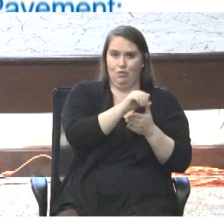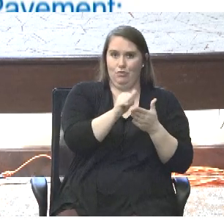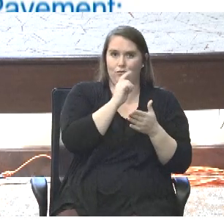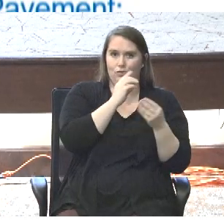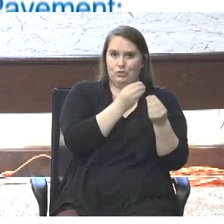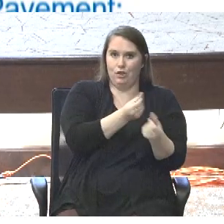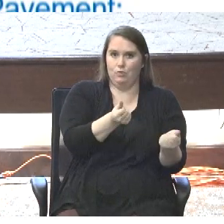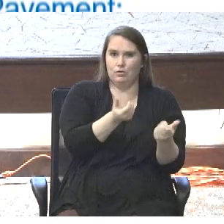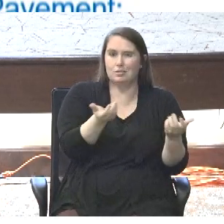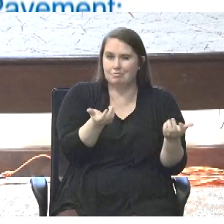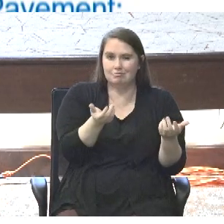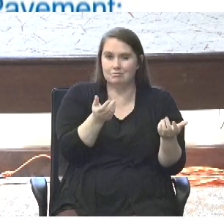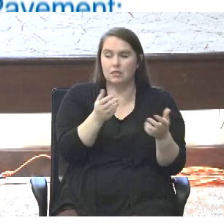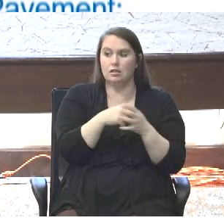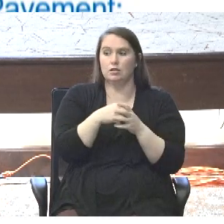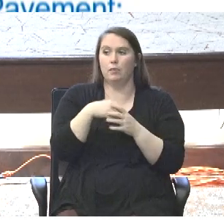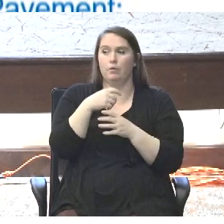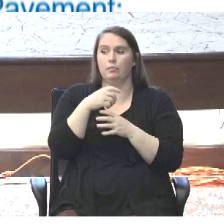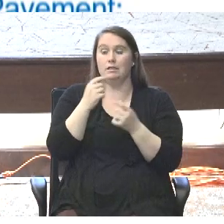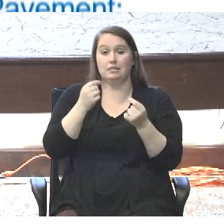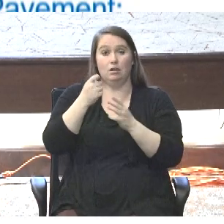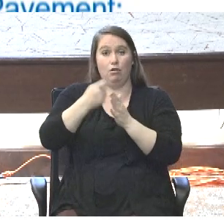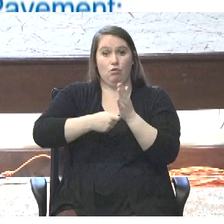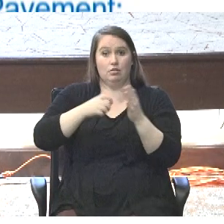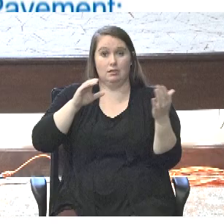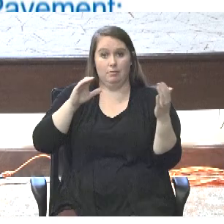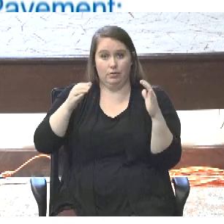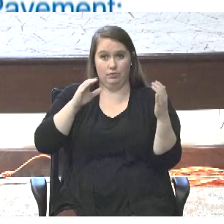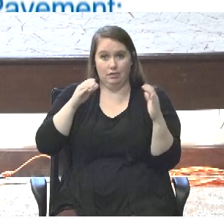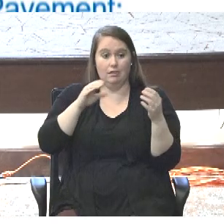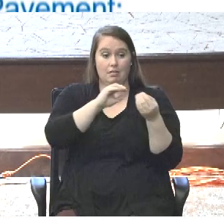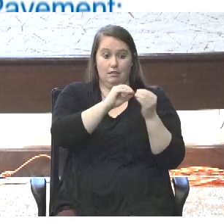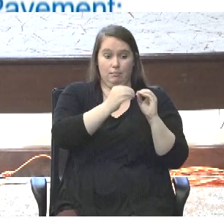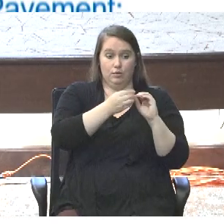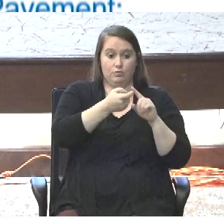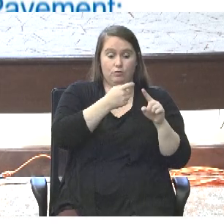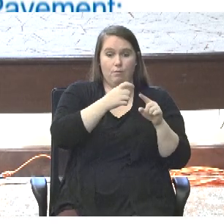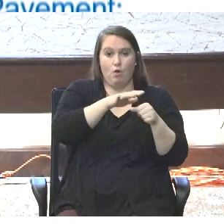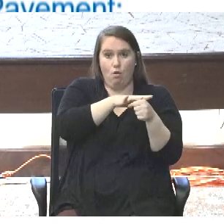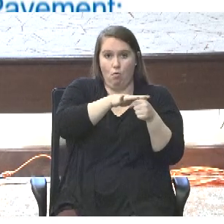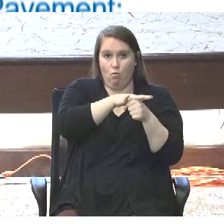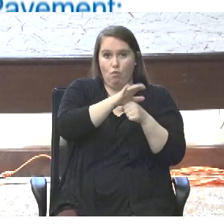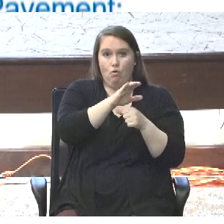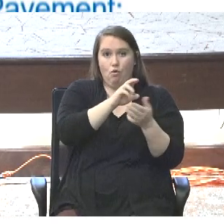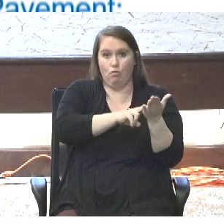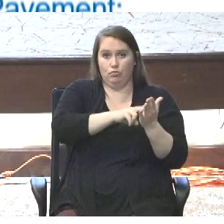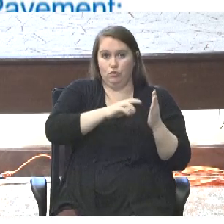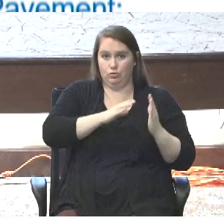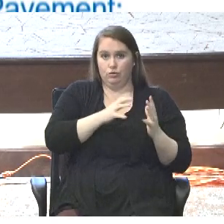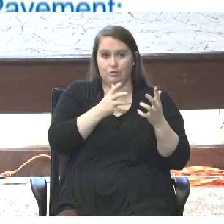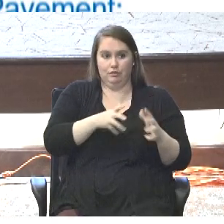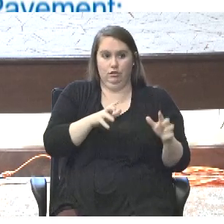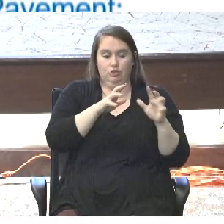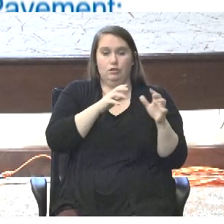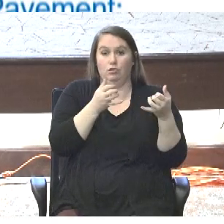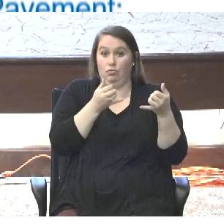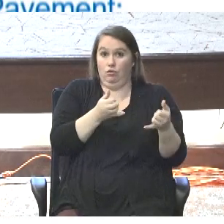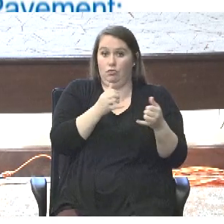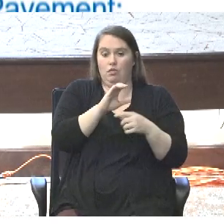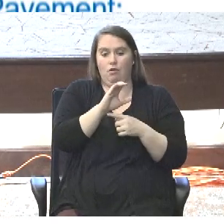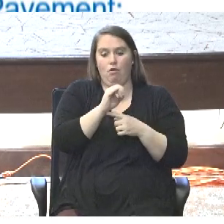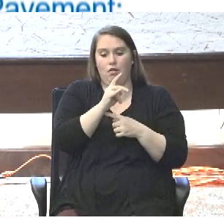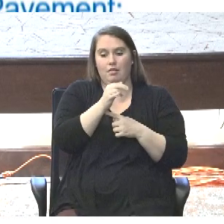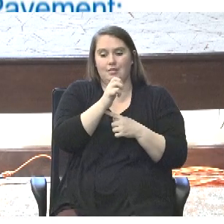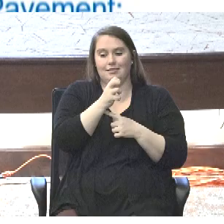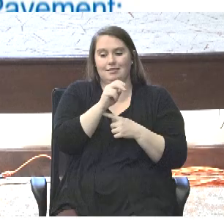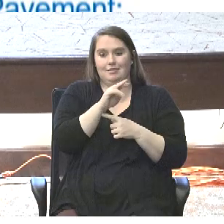they asked. And so we did a cost comparison, and we got the numbers from a local contractor. And a current cul-de-sac